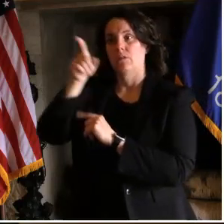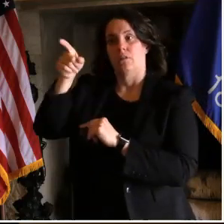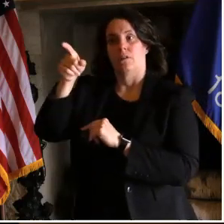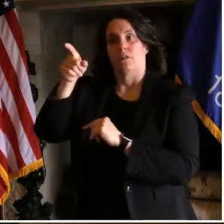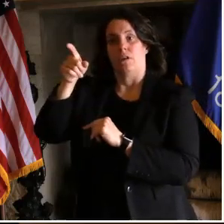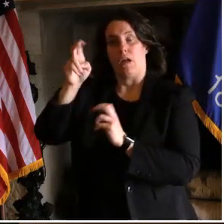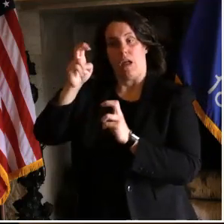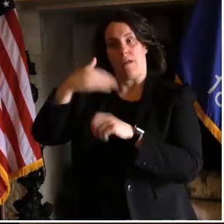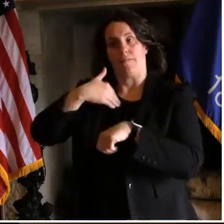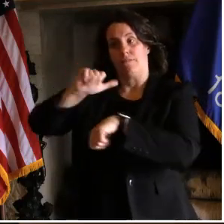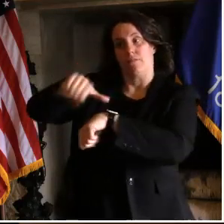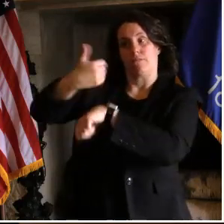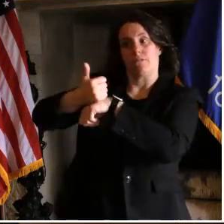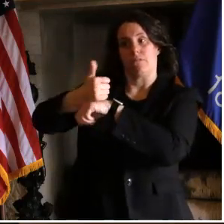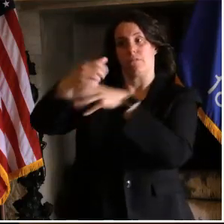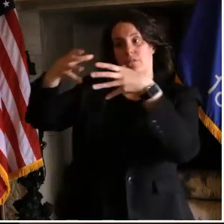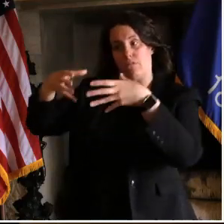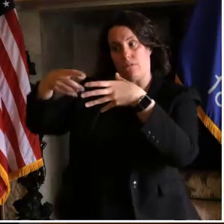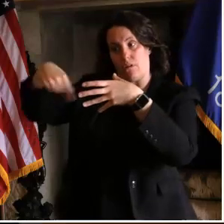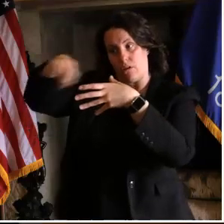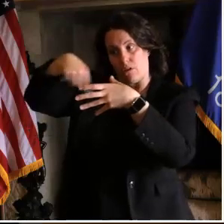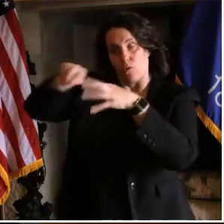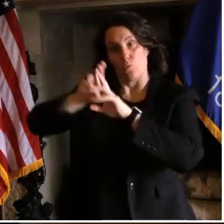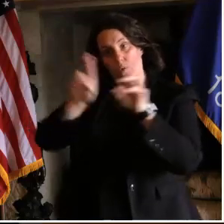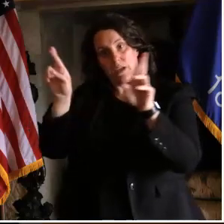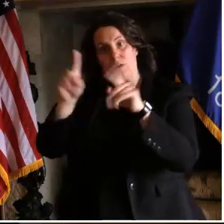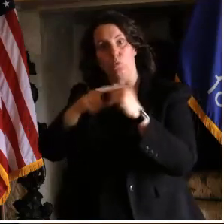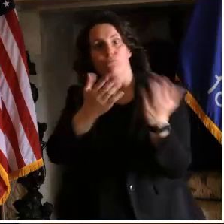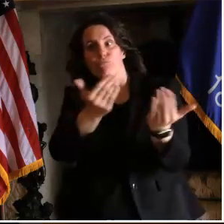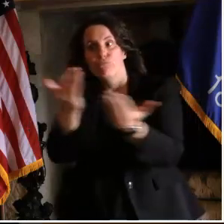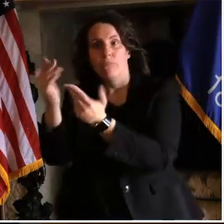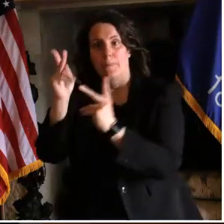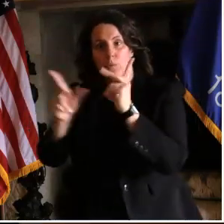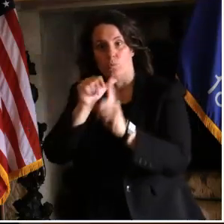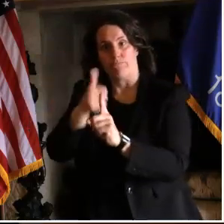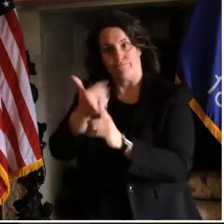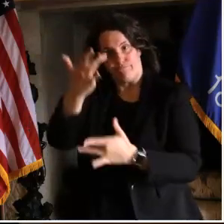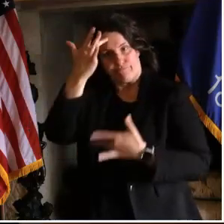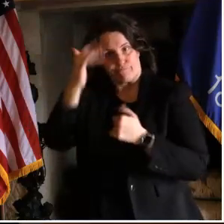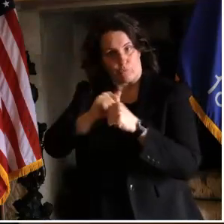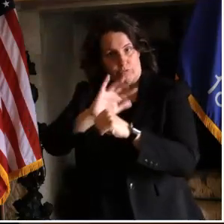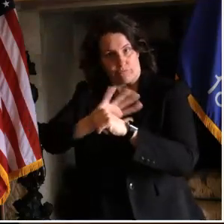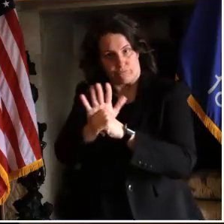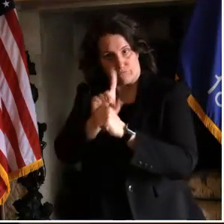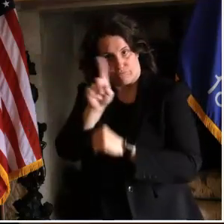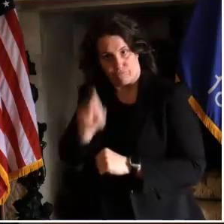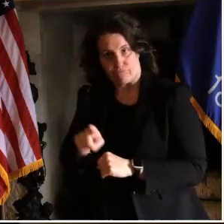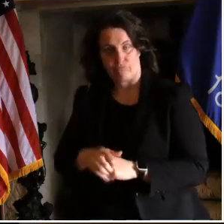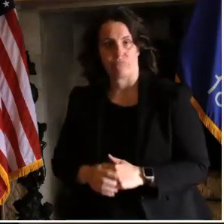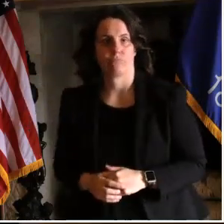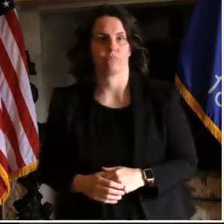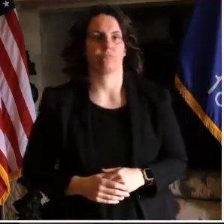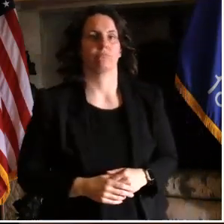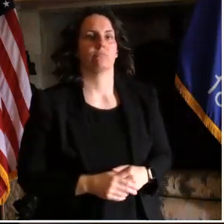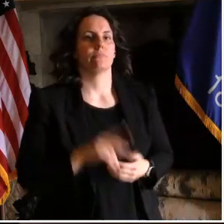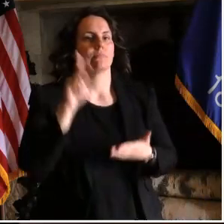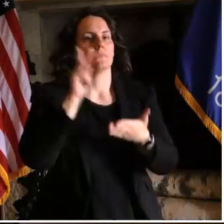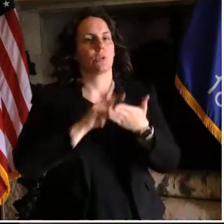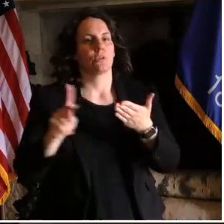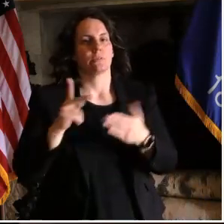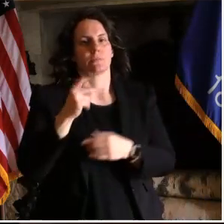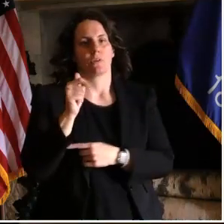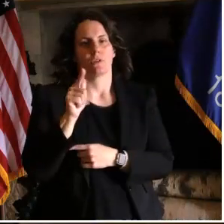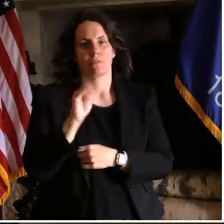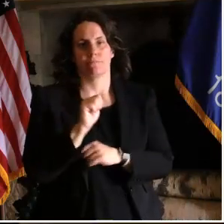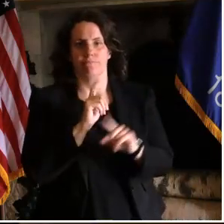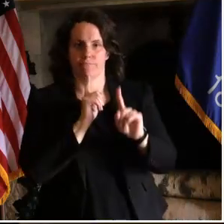to happen in the future? So all the hospitals across the state will be able and